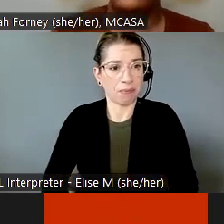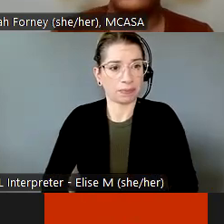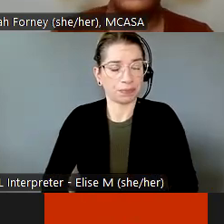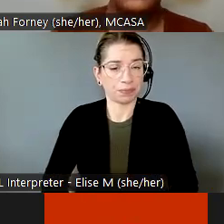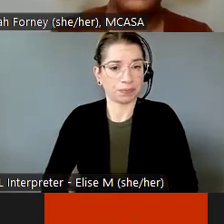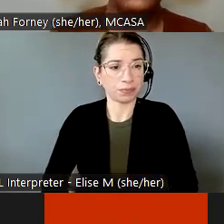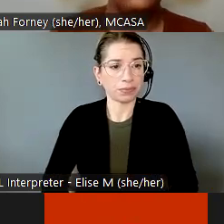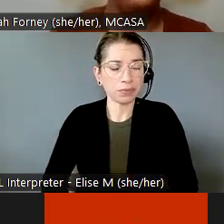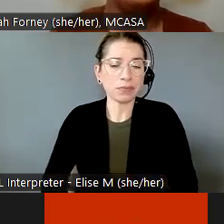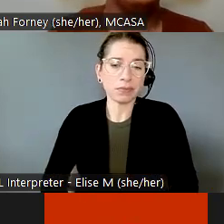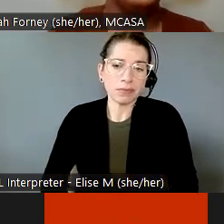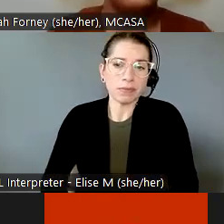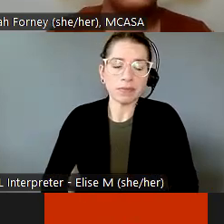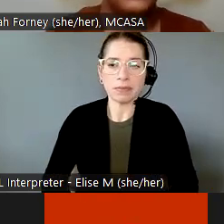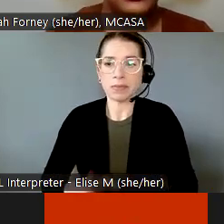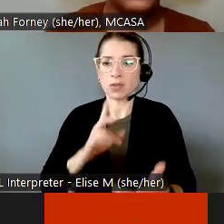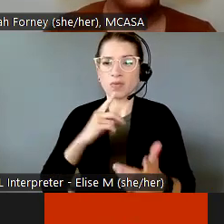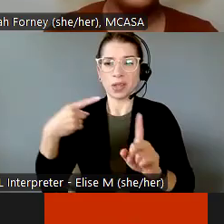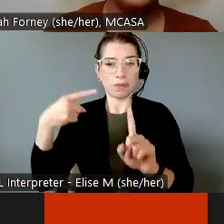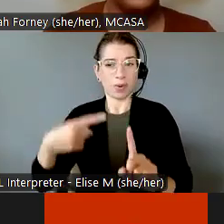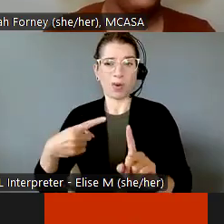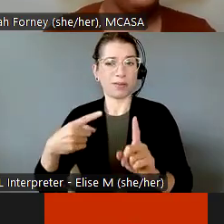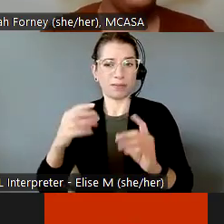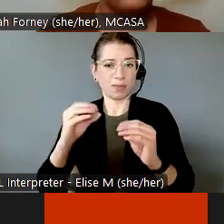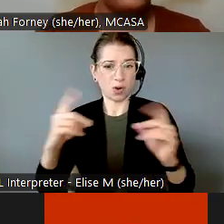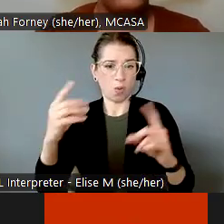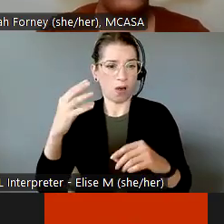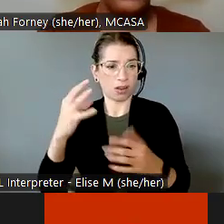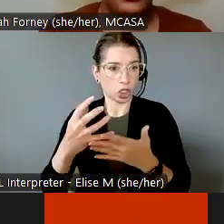So here's the thing, no one deserves to be sexually abused.